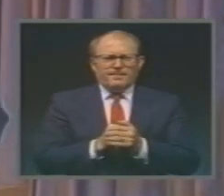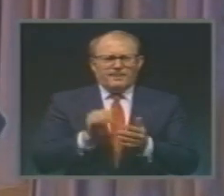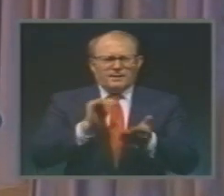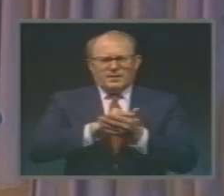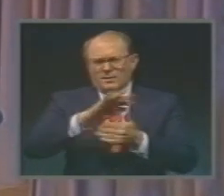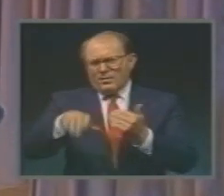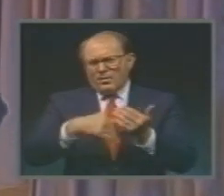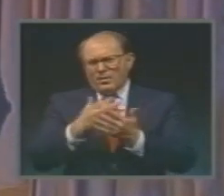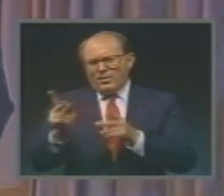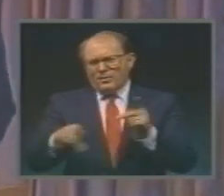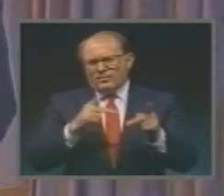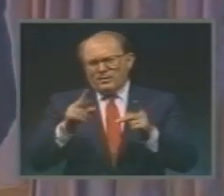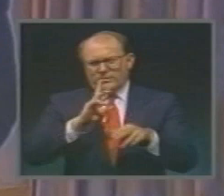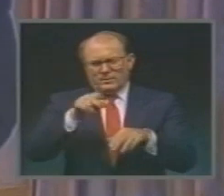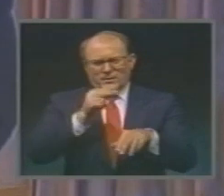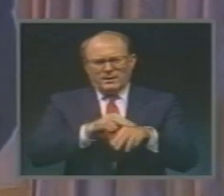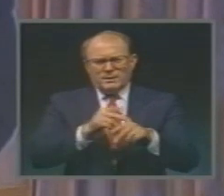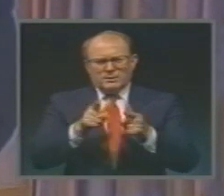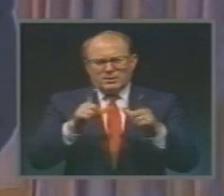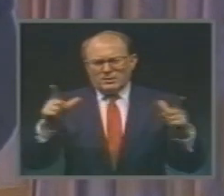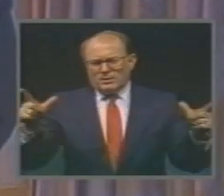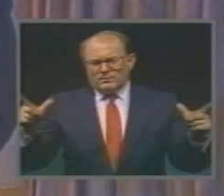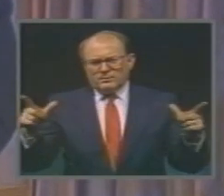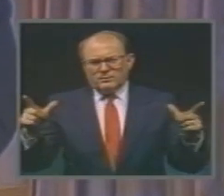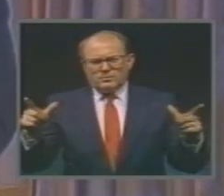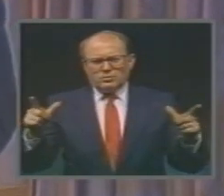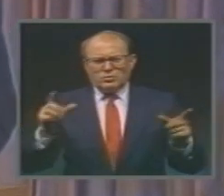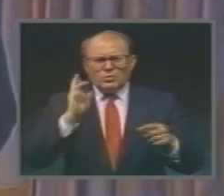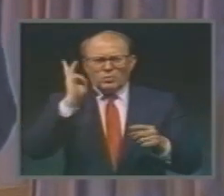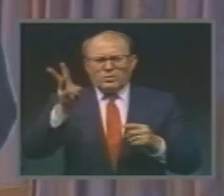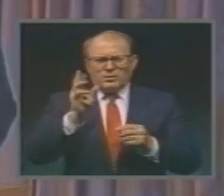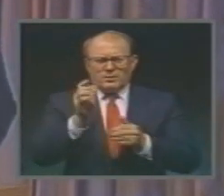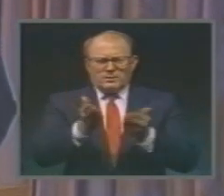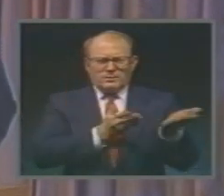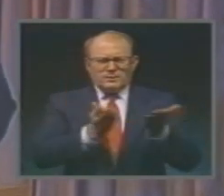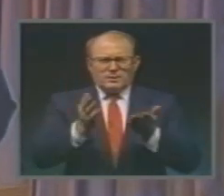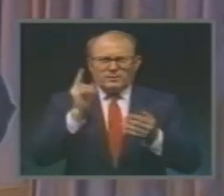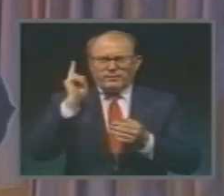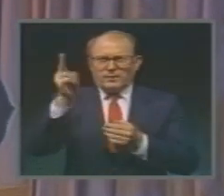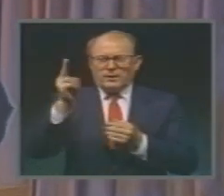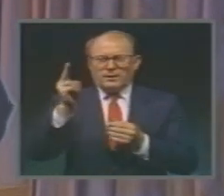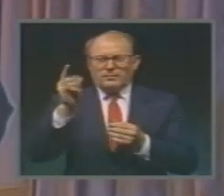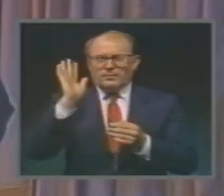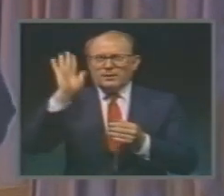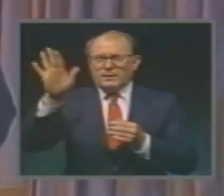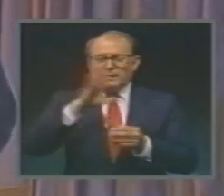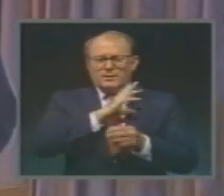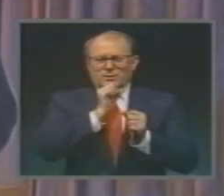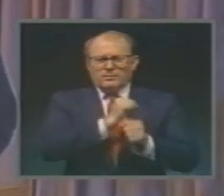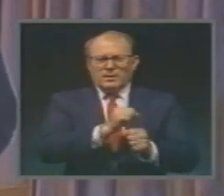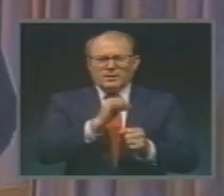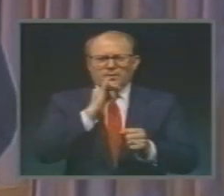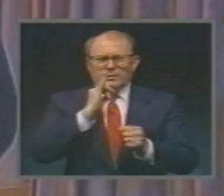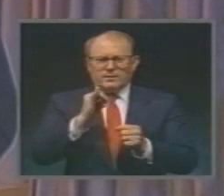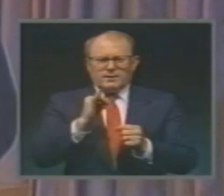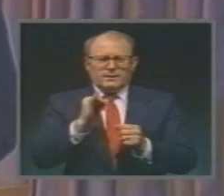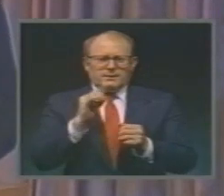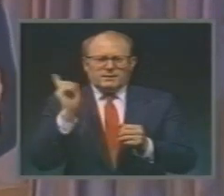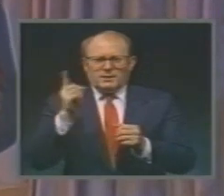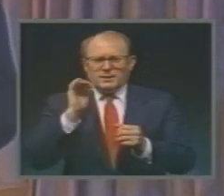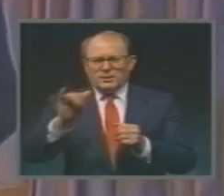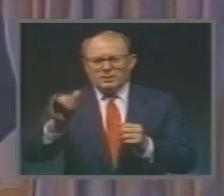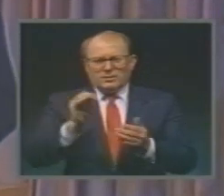that all people, nations, languages should serve him. His dominion is an everlasting dominion which shall not pass away,